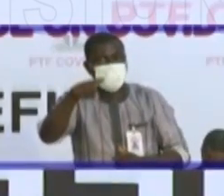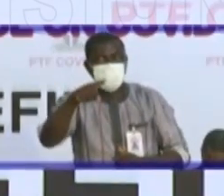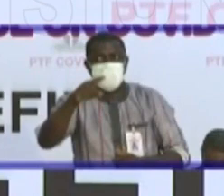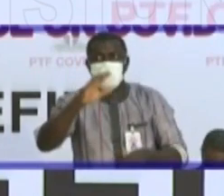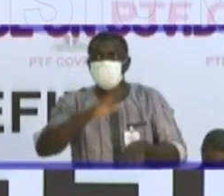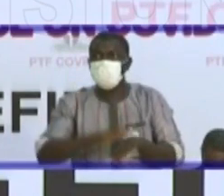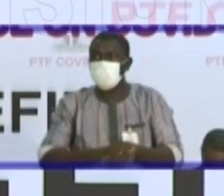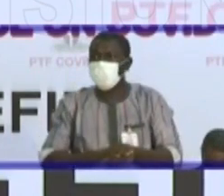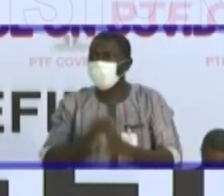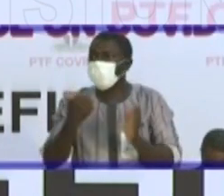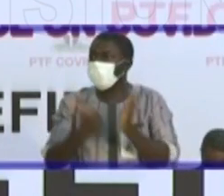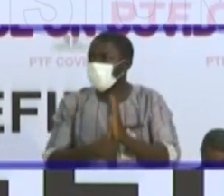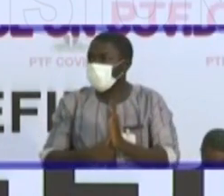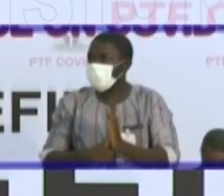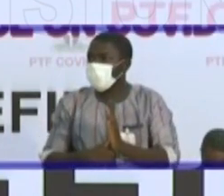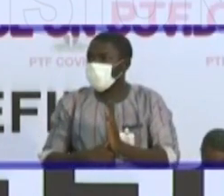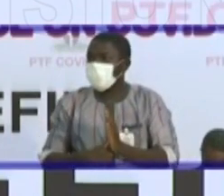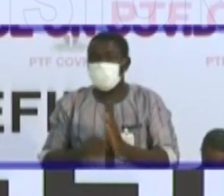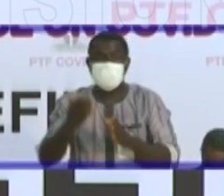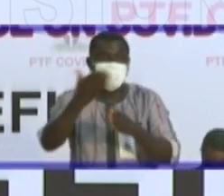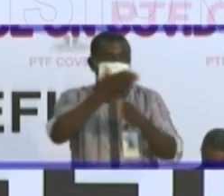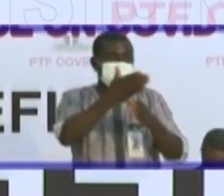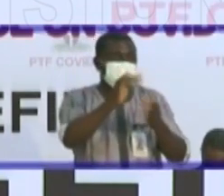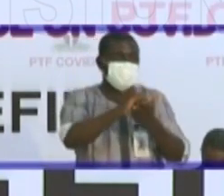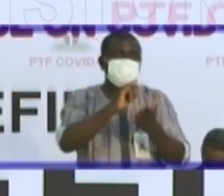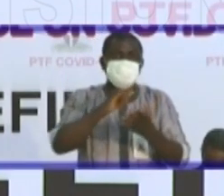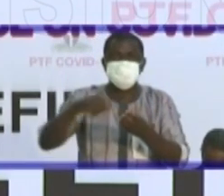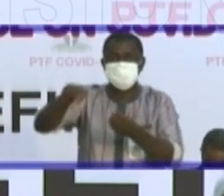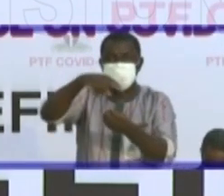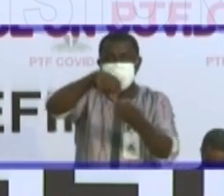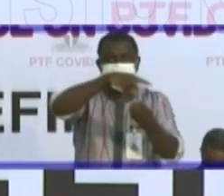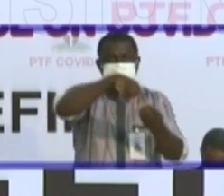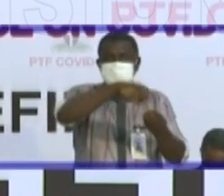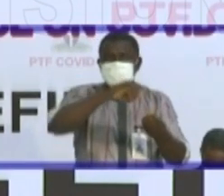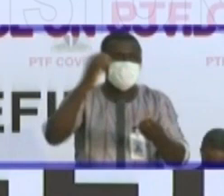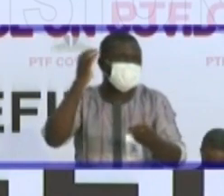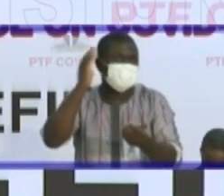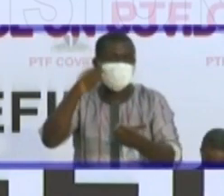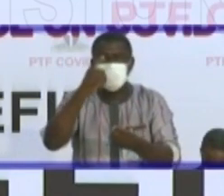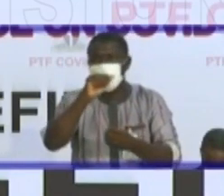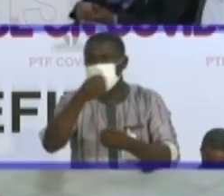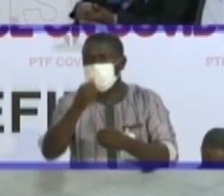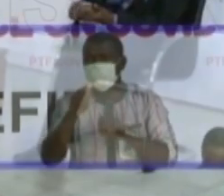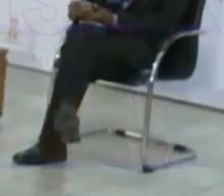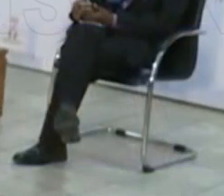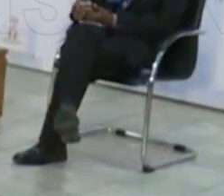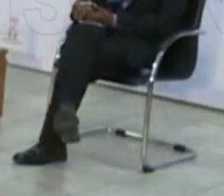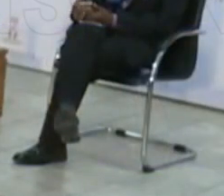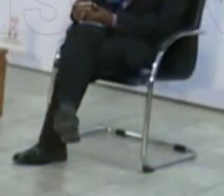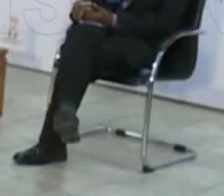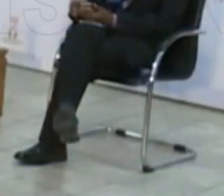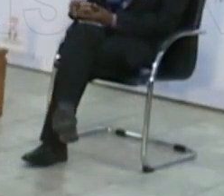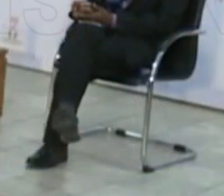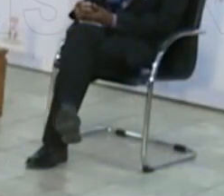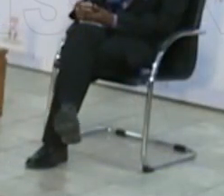on a letter that is in circulation, you've heard other ministers tell you most of this is